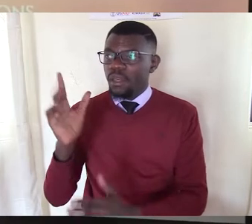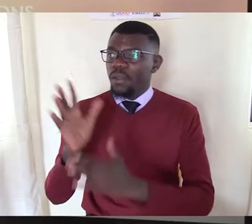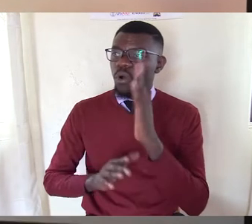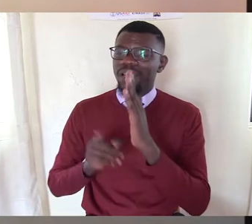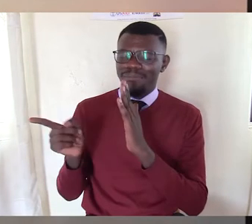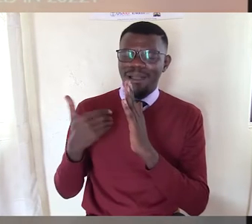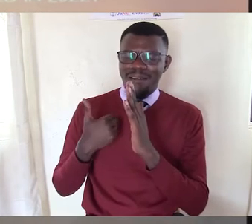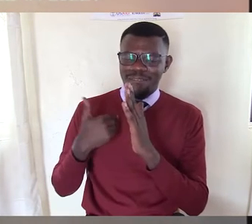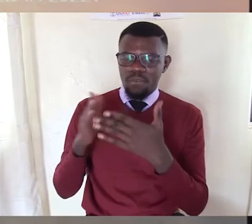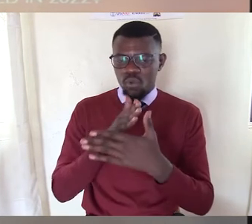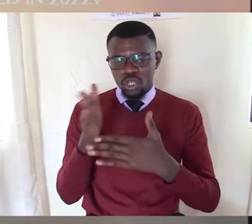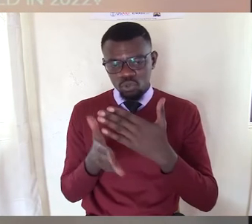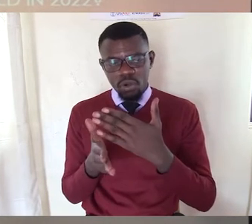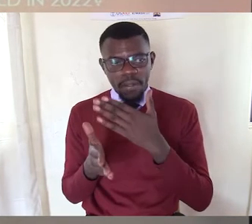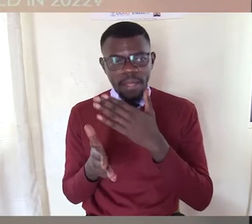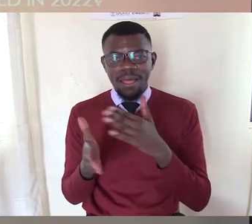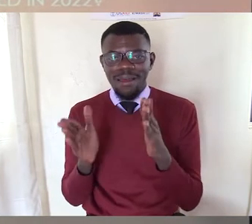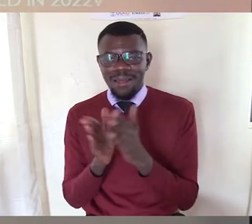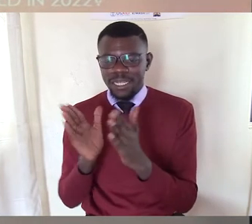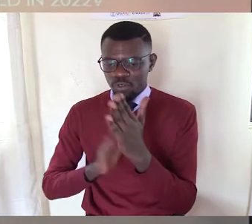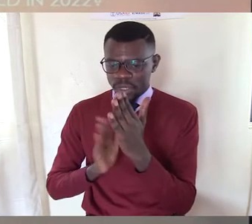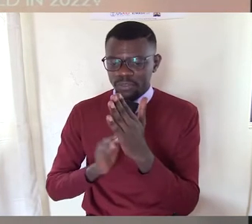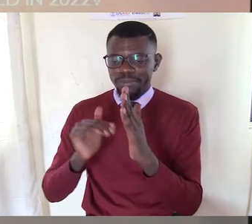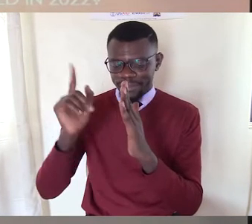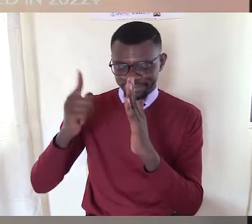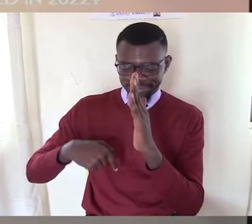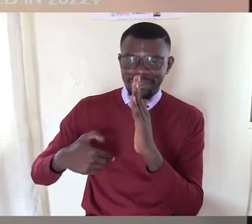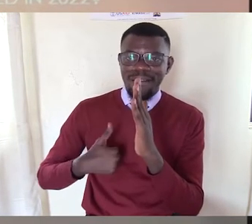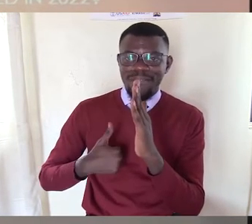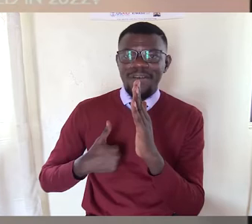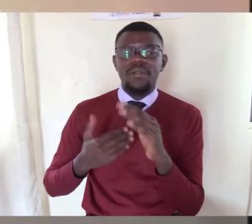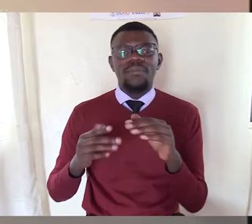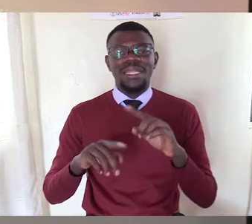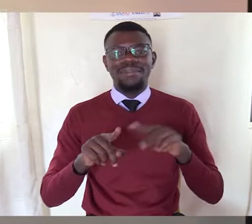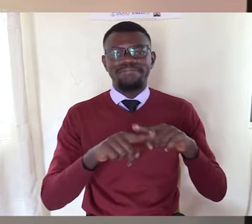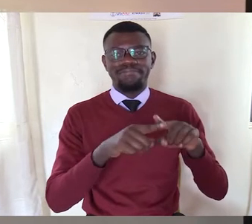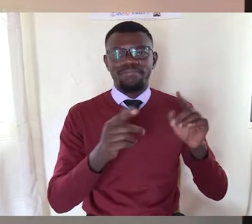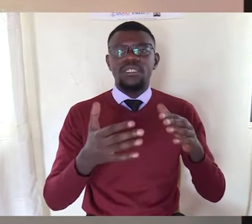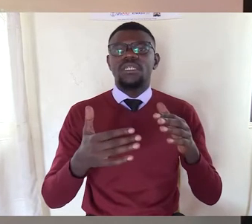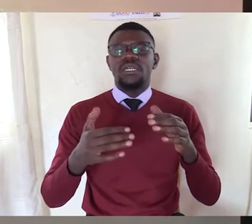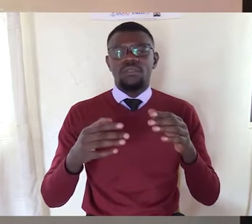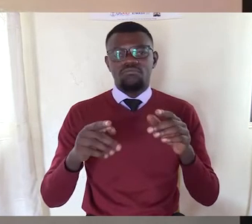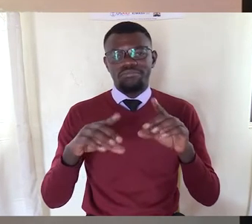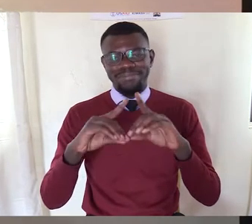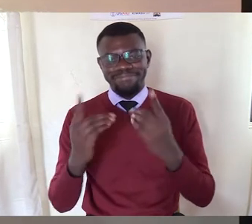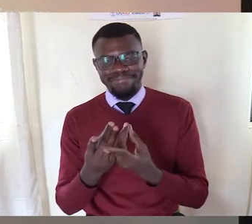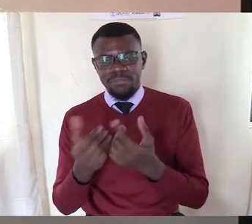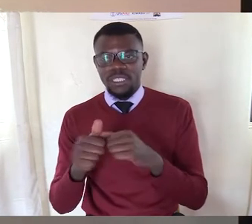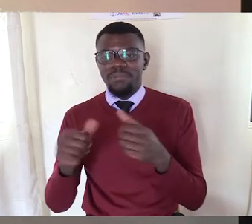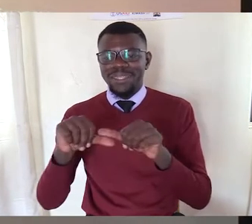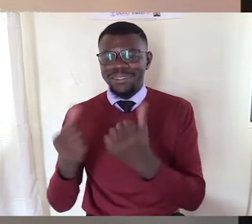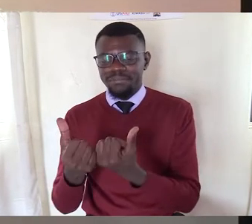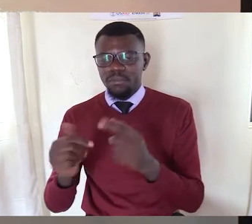we'll find conclusions and recommendations to various departments and agencies.